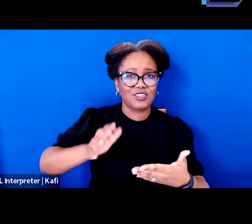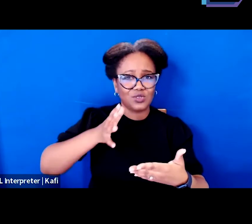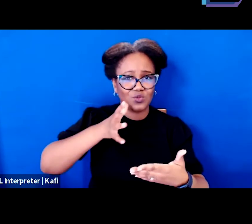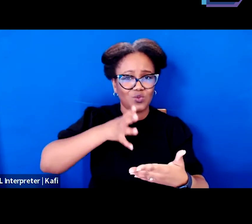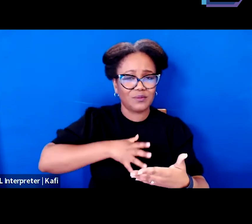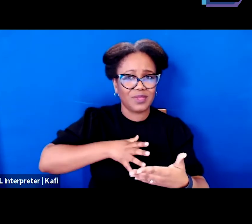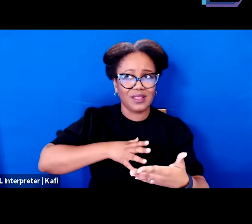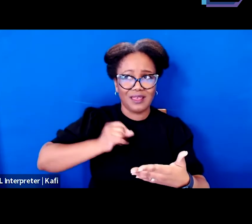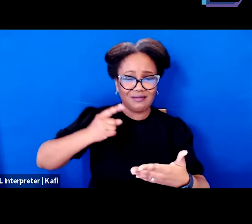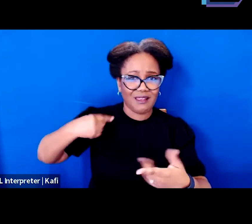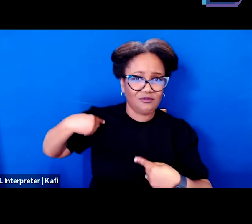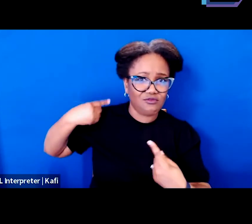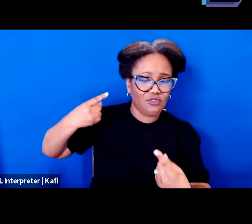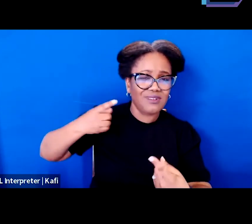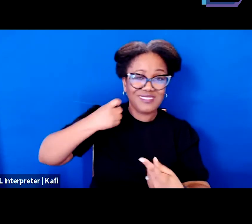safety. Thank you.